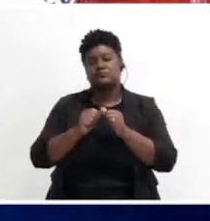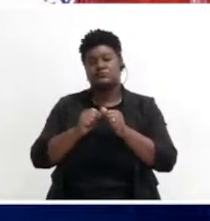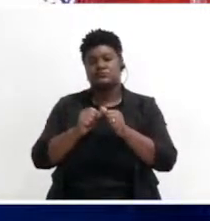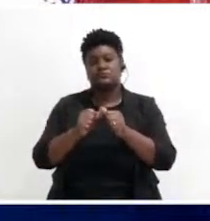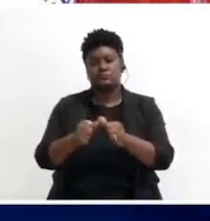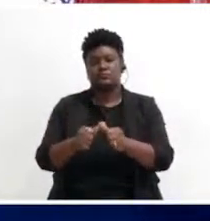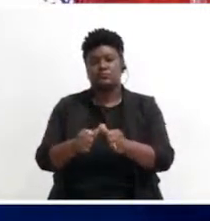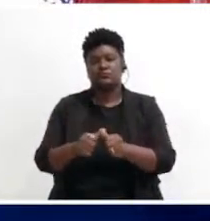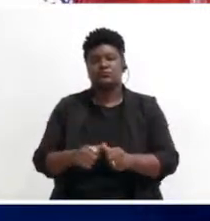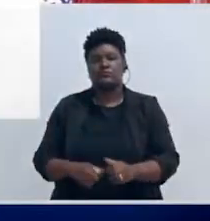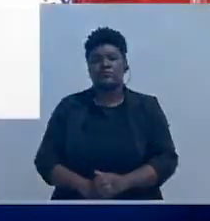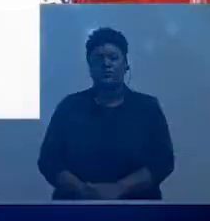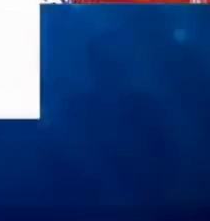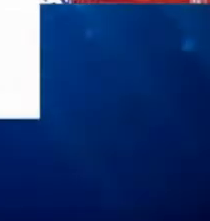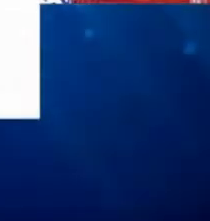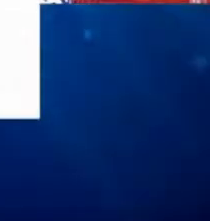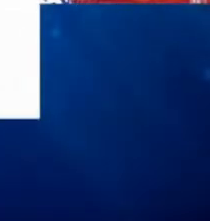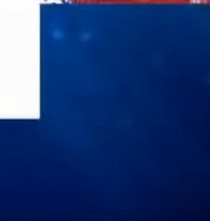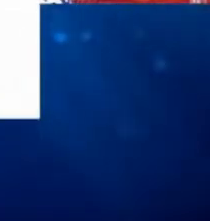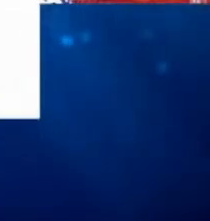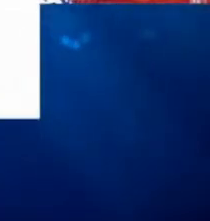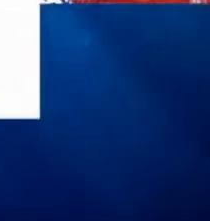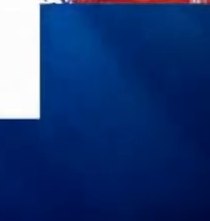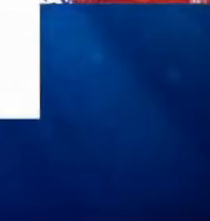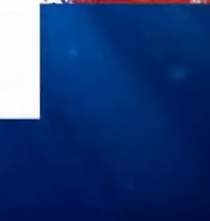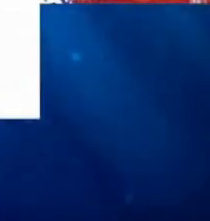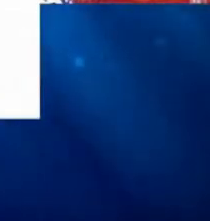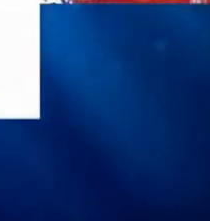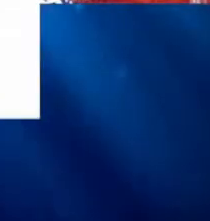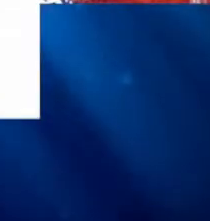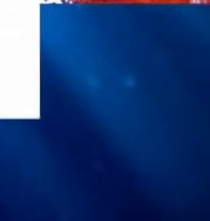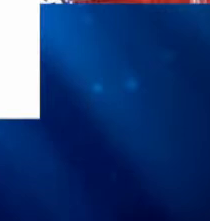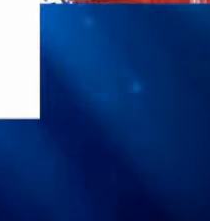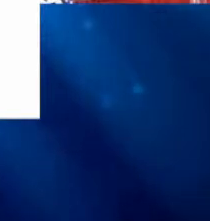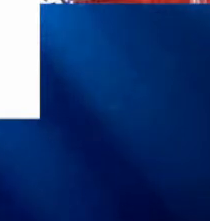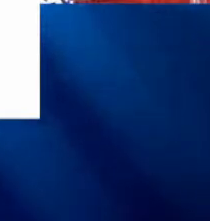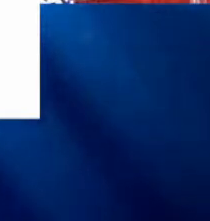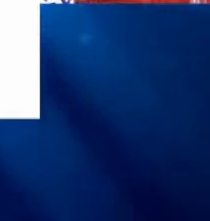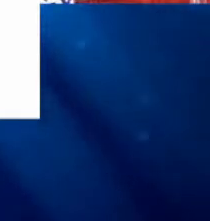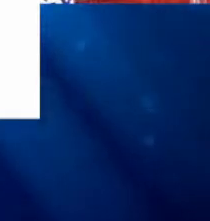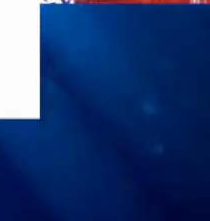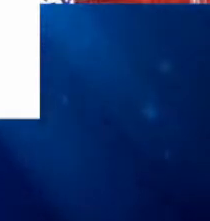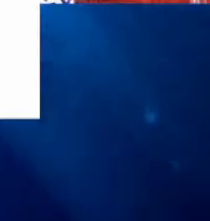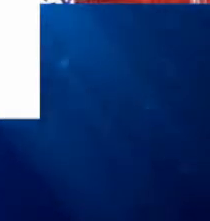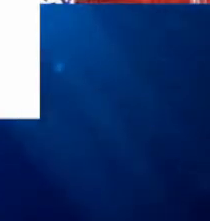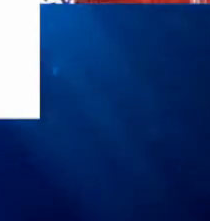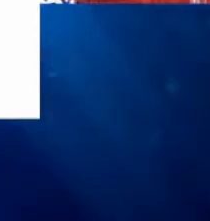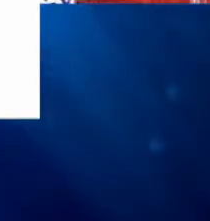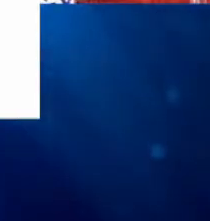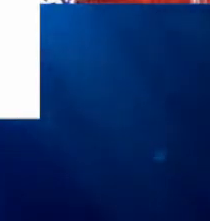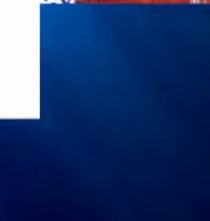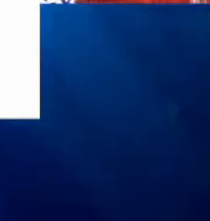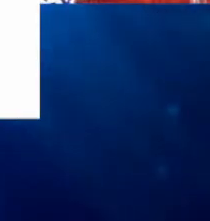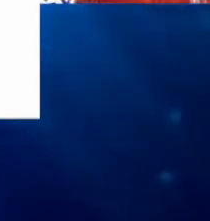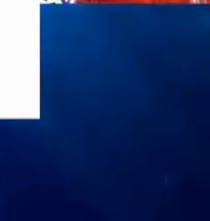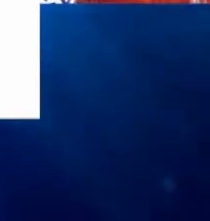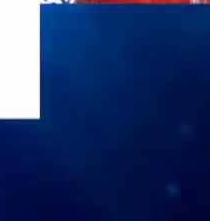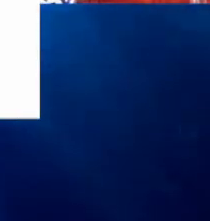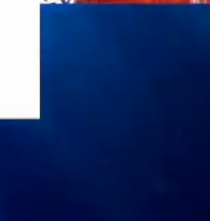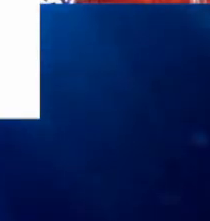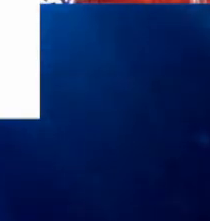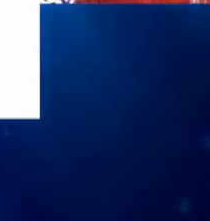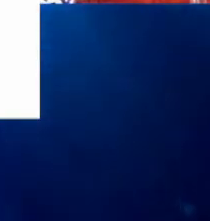This is saying the same thing, but I guess I can't emphasize again in terms of packaging and semiconductors,